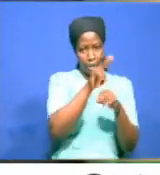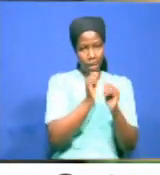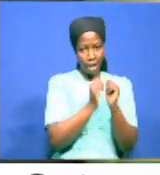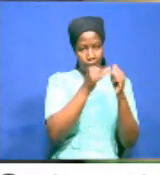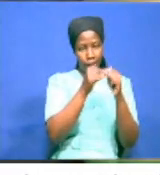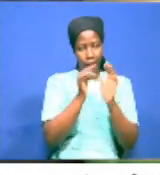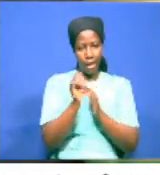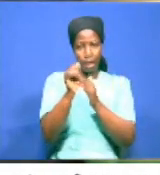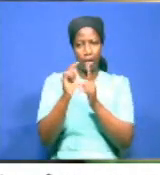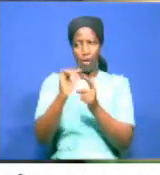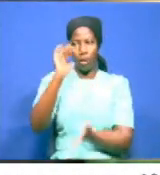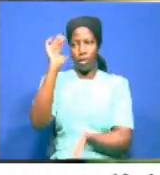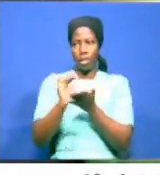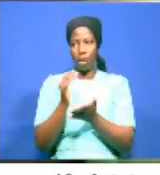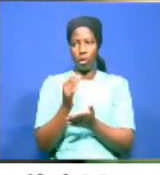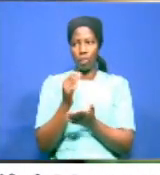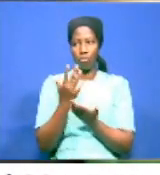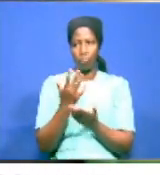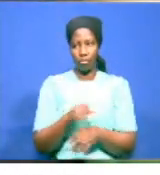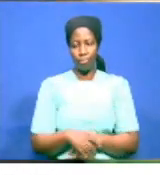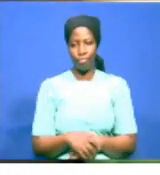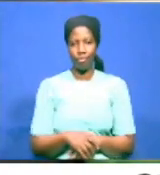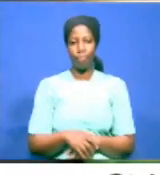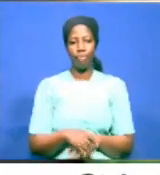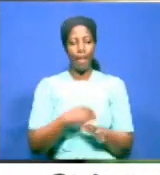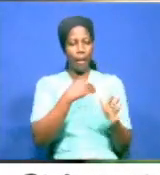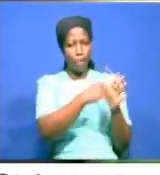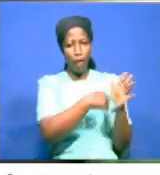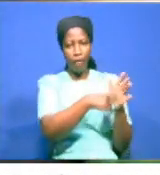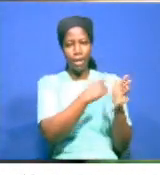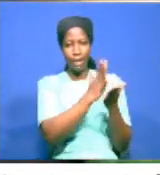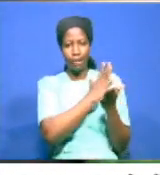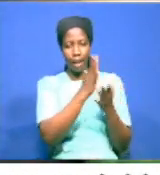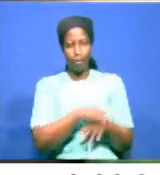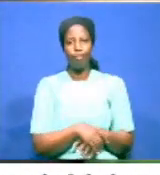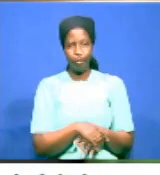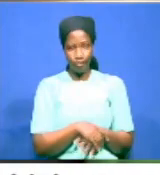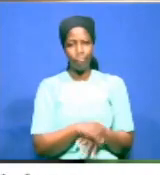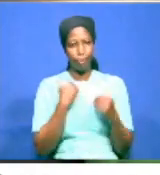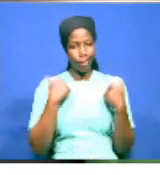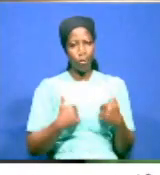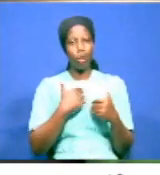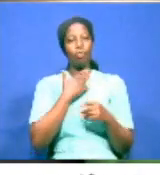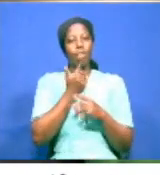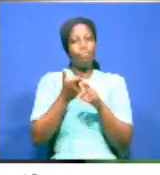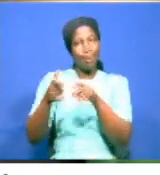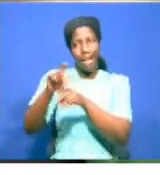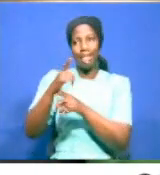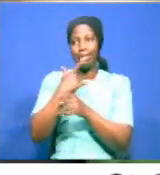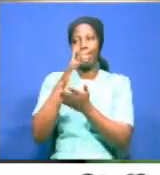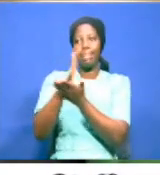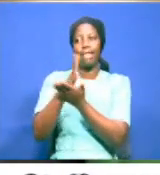in volume of fish landed. In the manufacturing sector, I hasten to add that the sector slowed